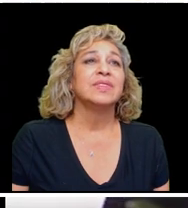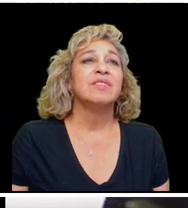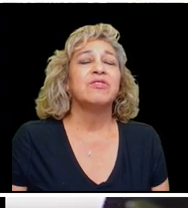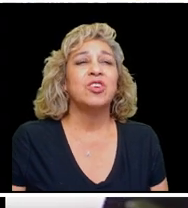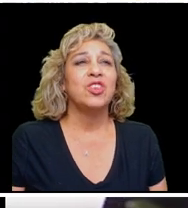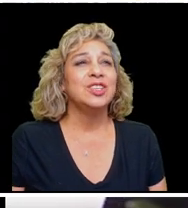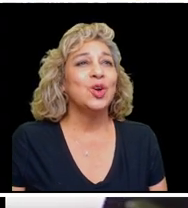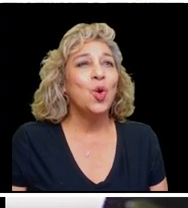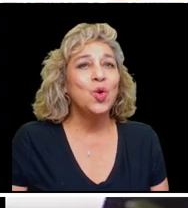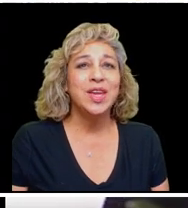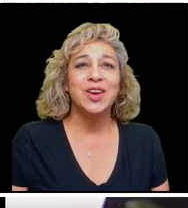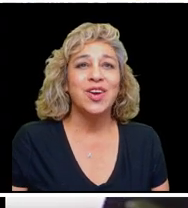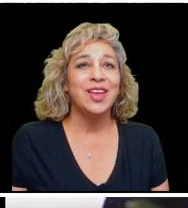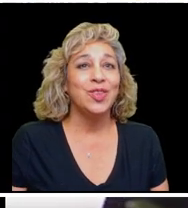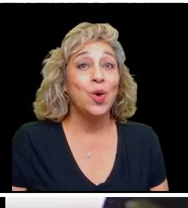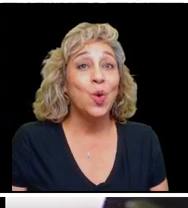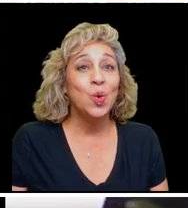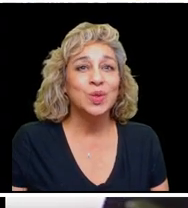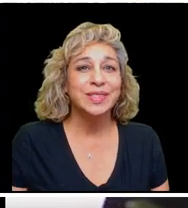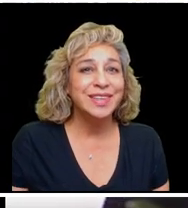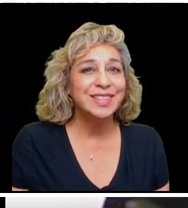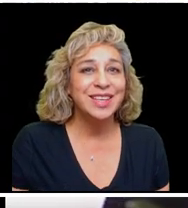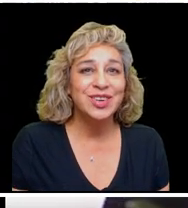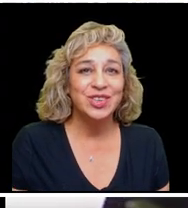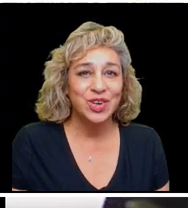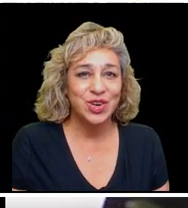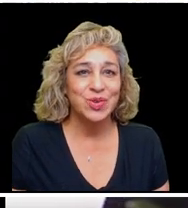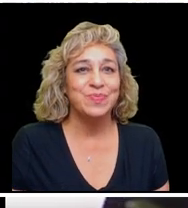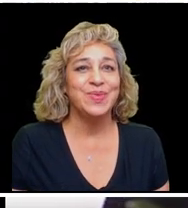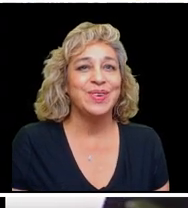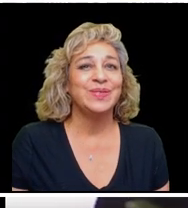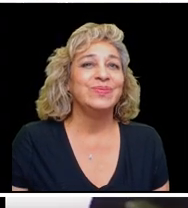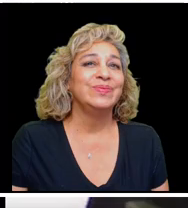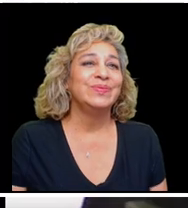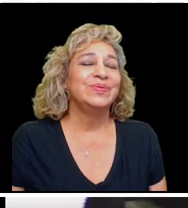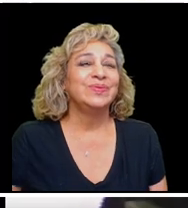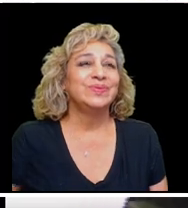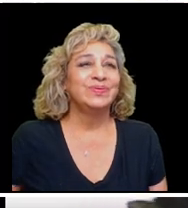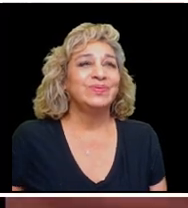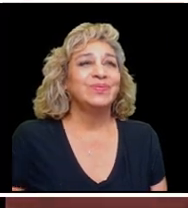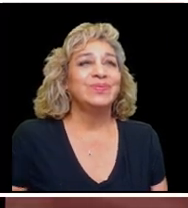for this whole year and the whole six-year term